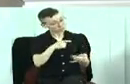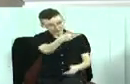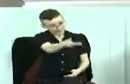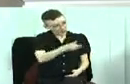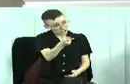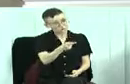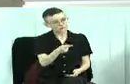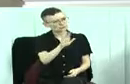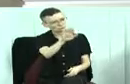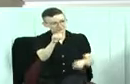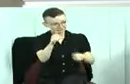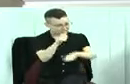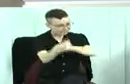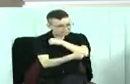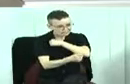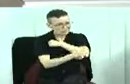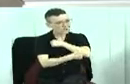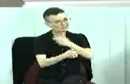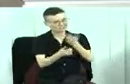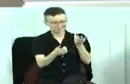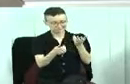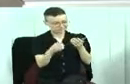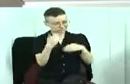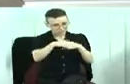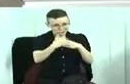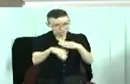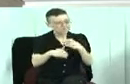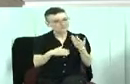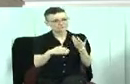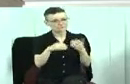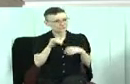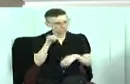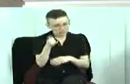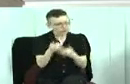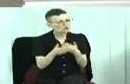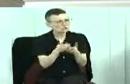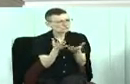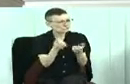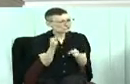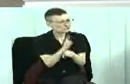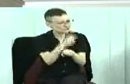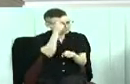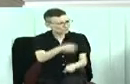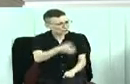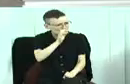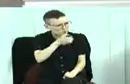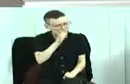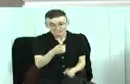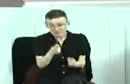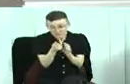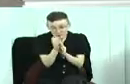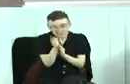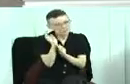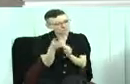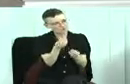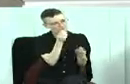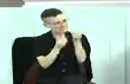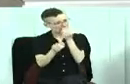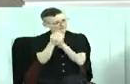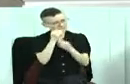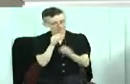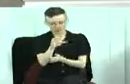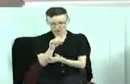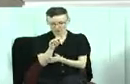the bread, the crackers, the juice, whatever it is that you would like to use for communion, because in a few minutes, we're going to be celebrating communion. Communion, the way